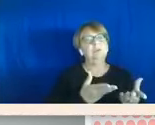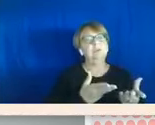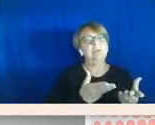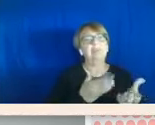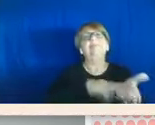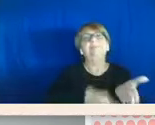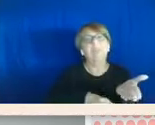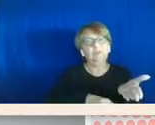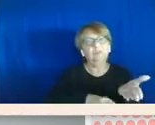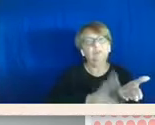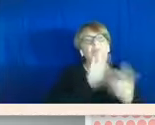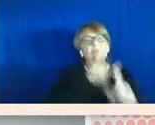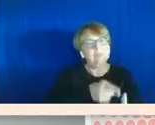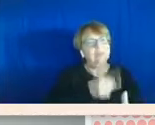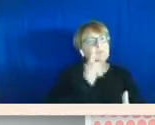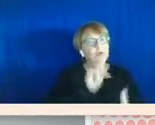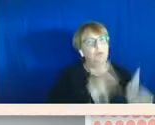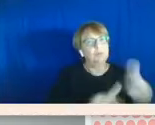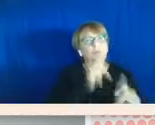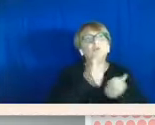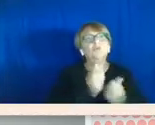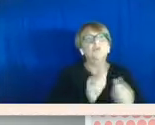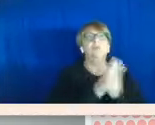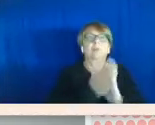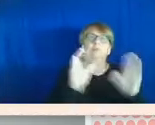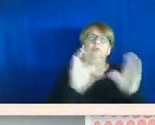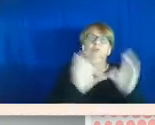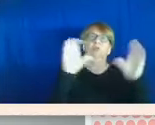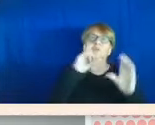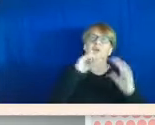specifically to people who are trying to be certified for peer support.